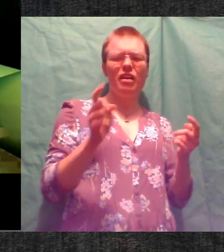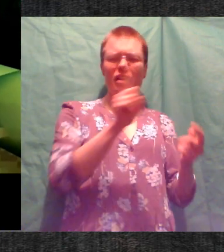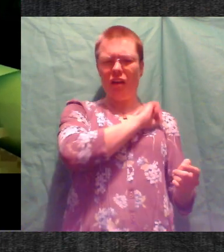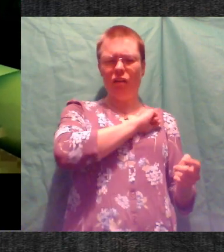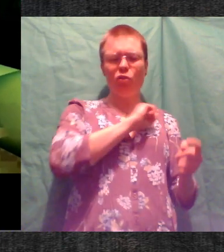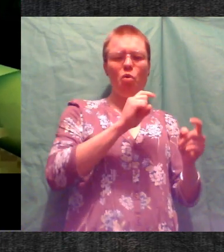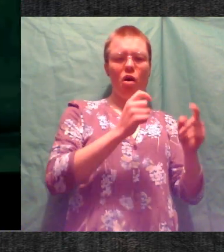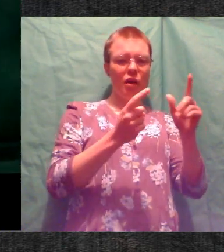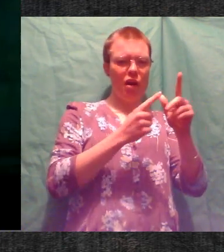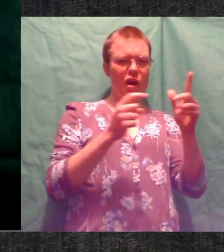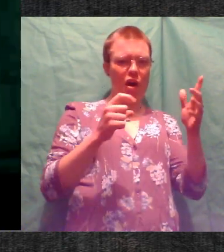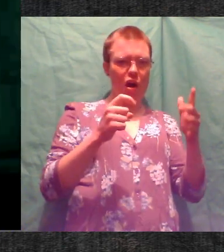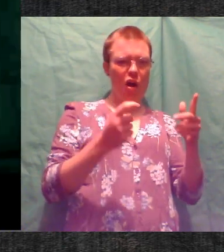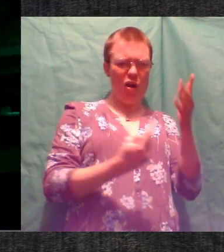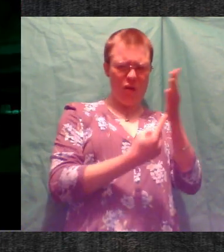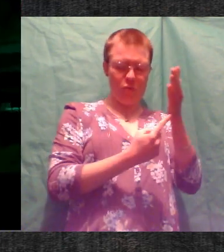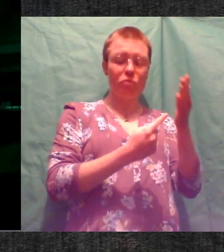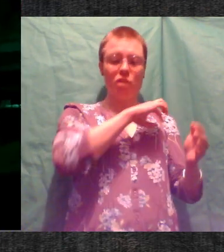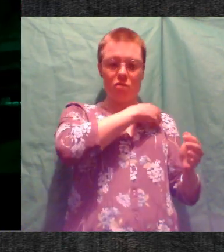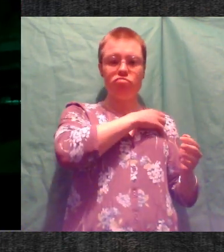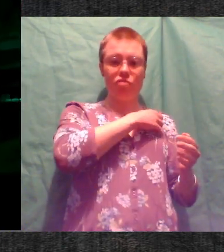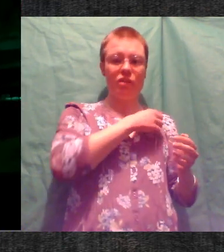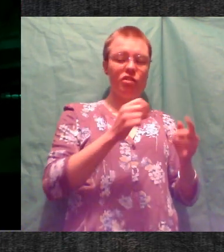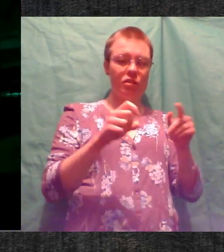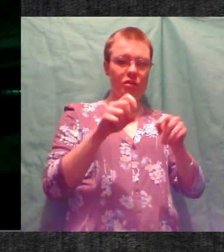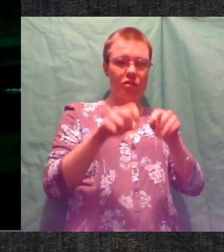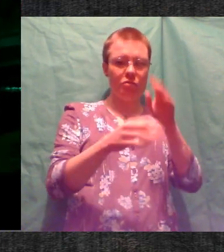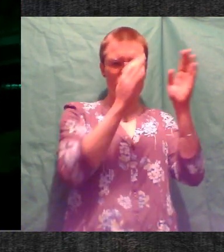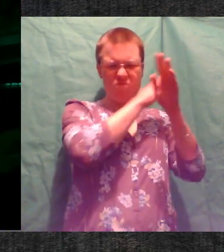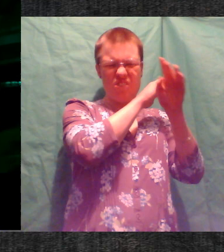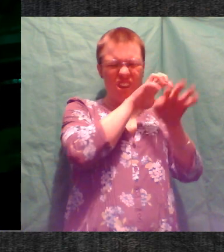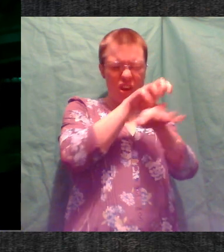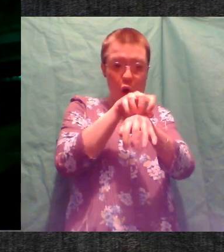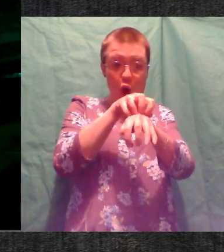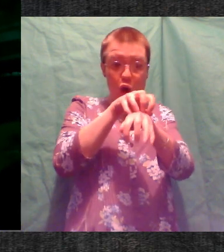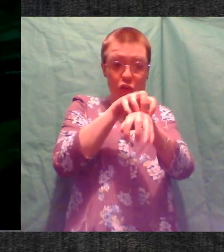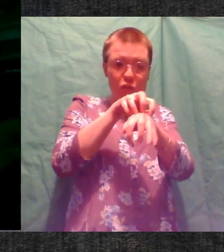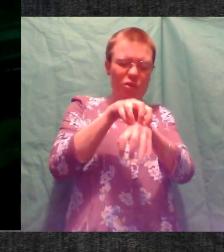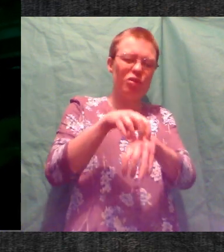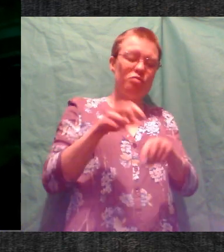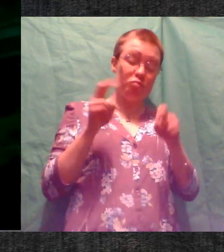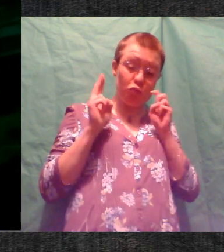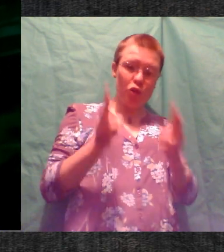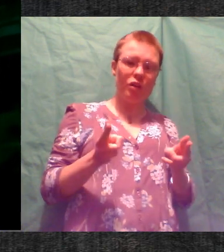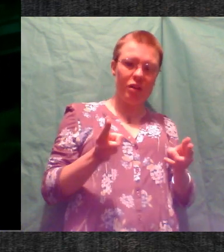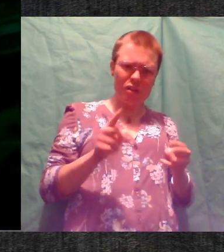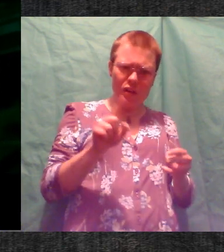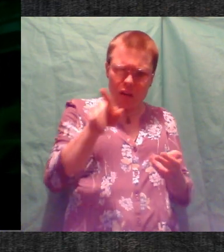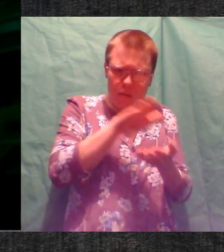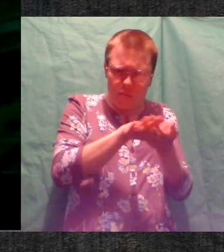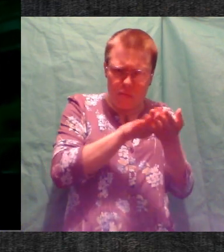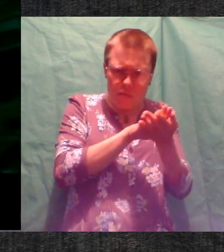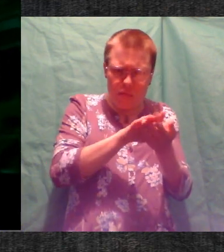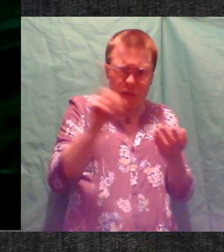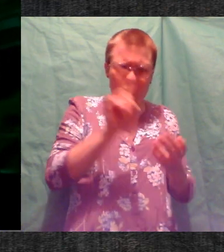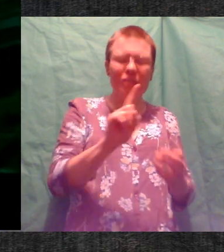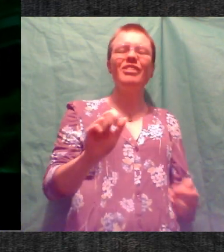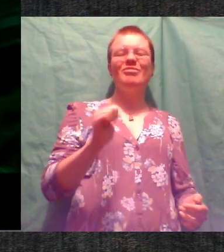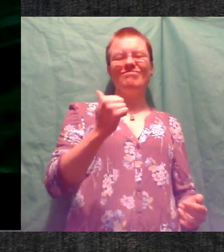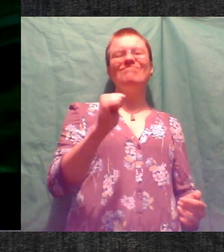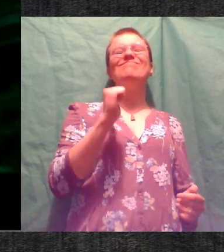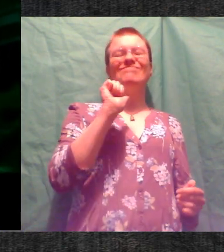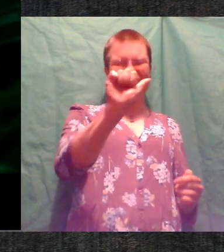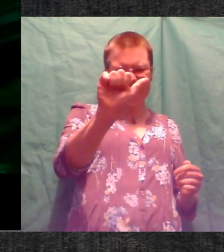Decoy Octopus. You don't mean... That's right. You were sent here to kill us so they could retrieve Metal